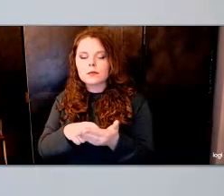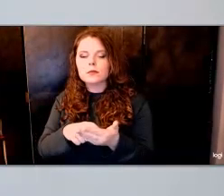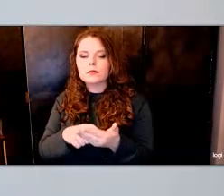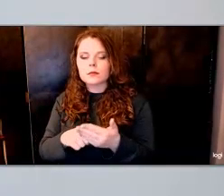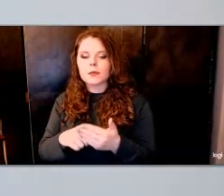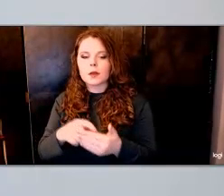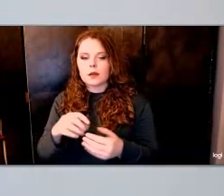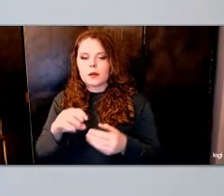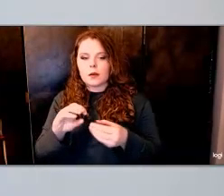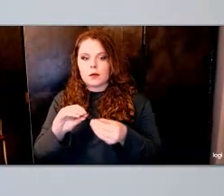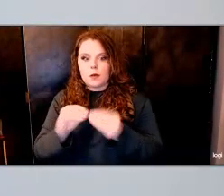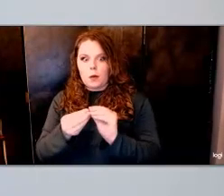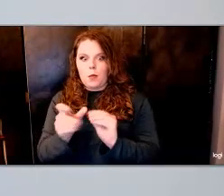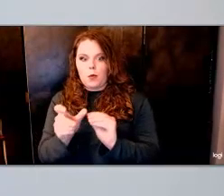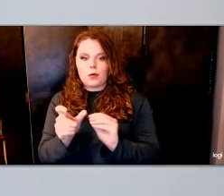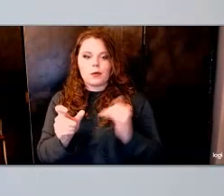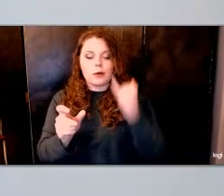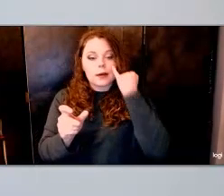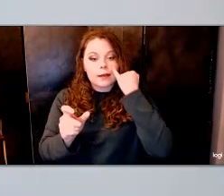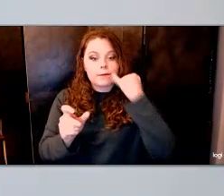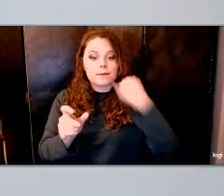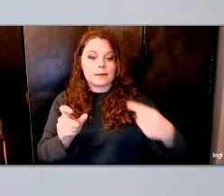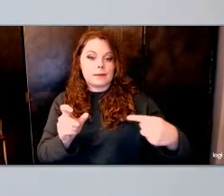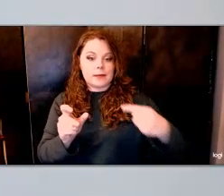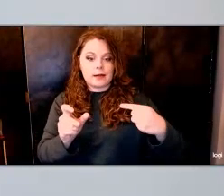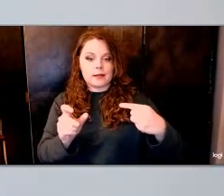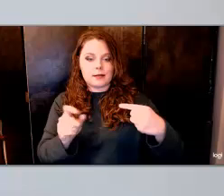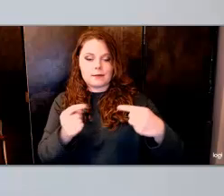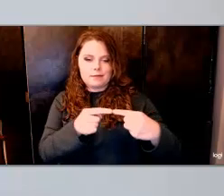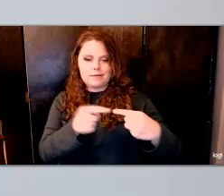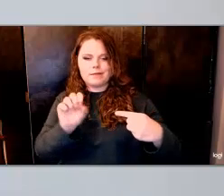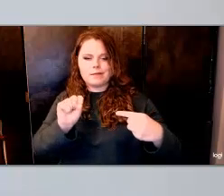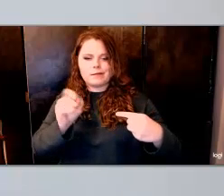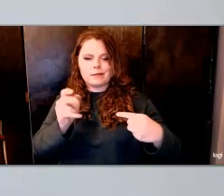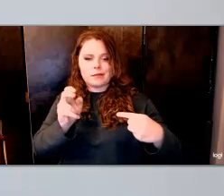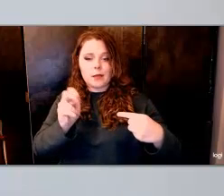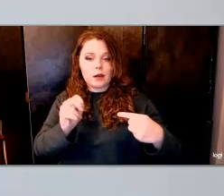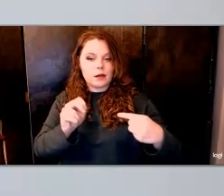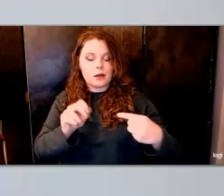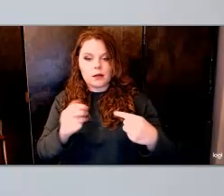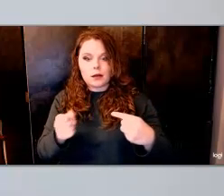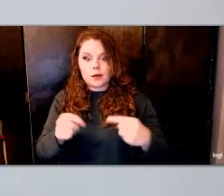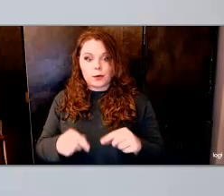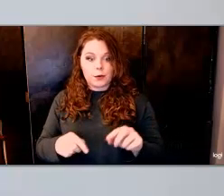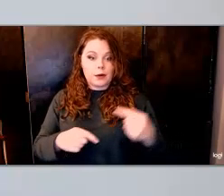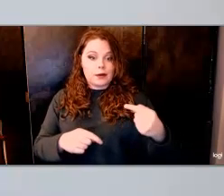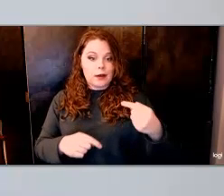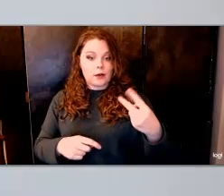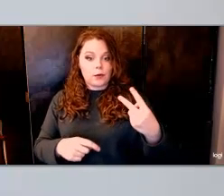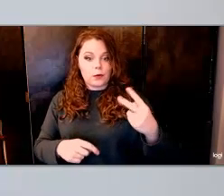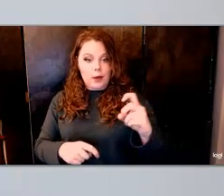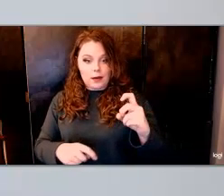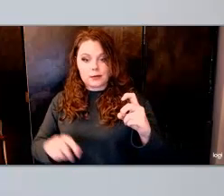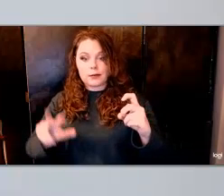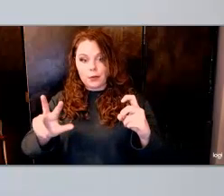If this 2 was negative, you would not have 5x anymore. 2 plus 3